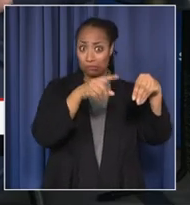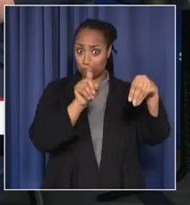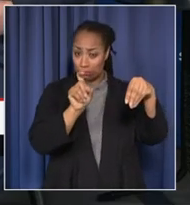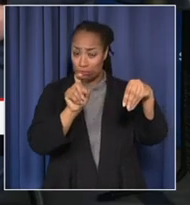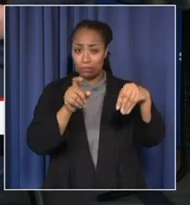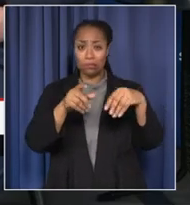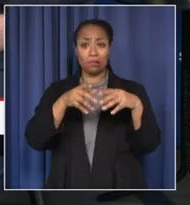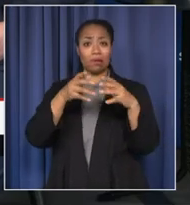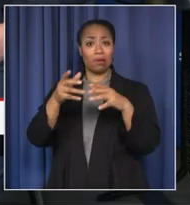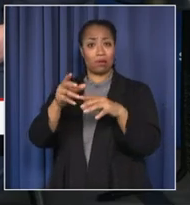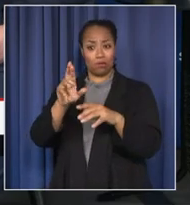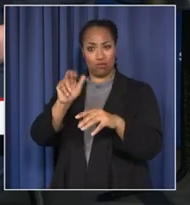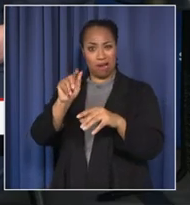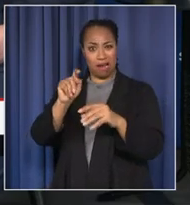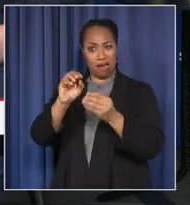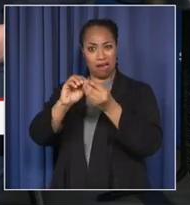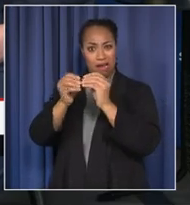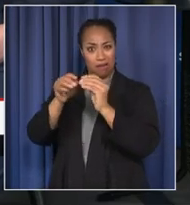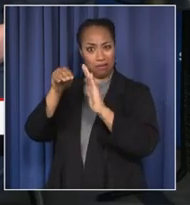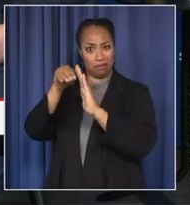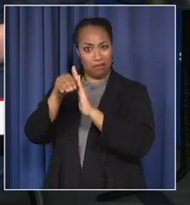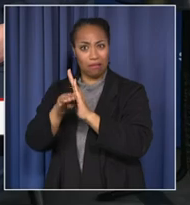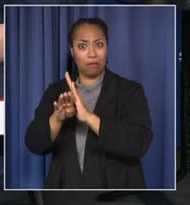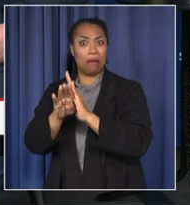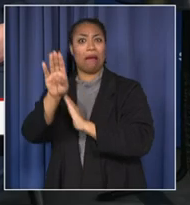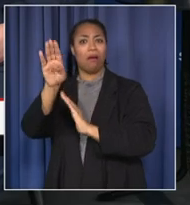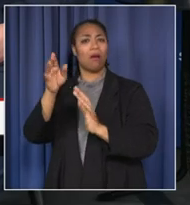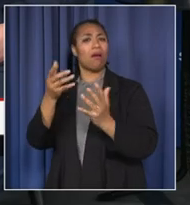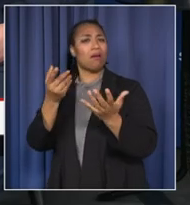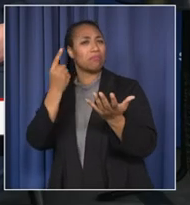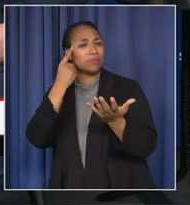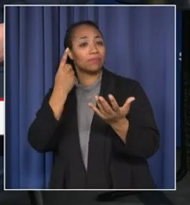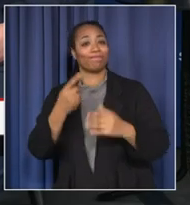hit the system, and I expect probably next week